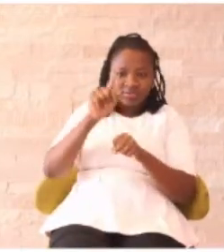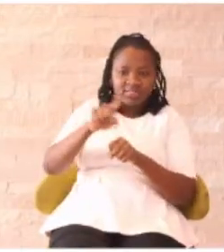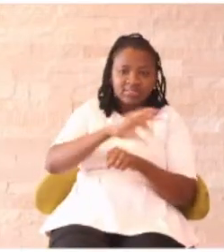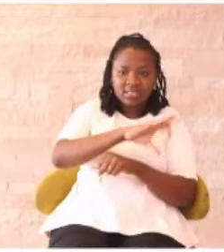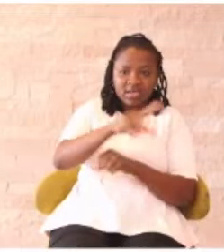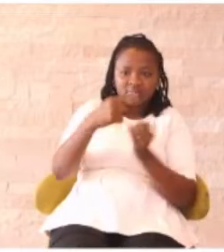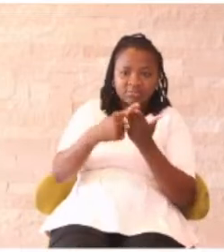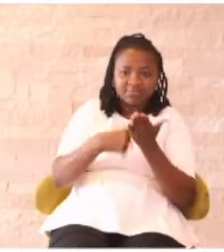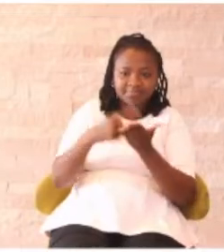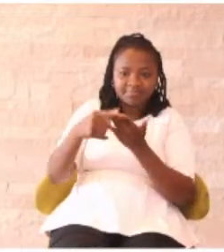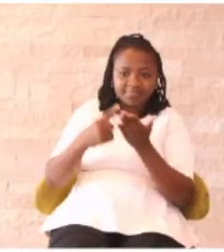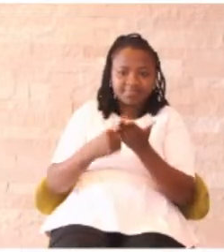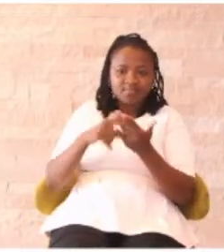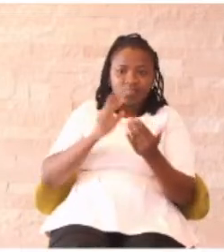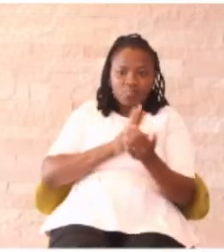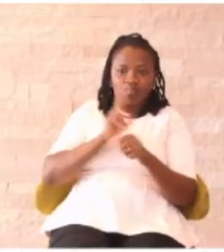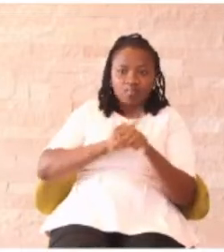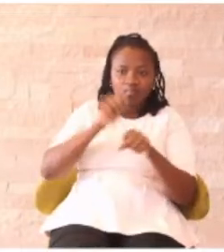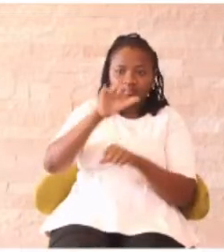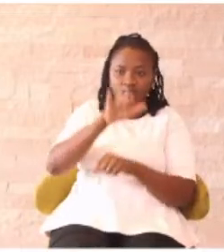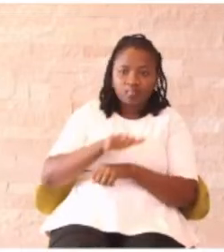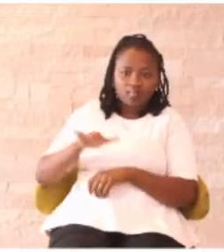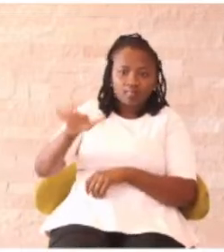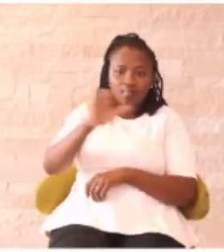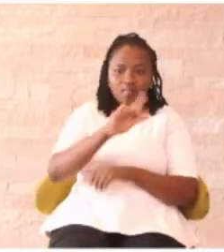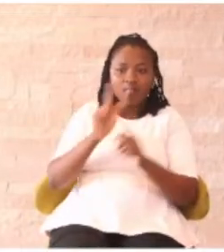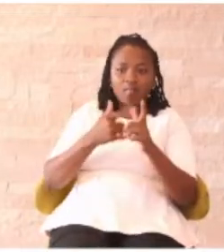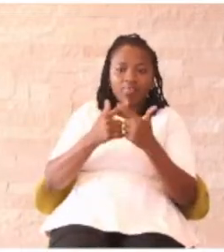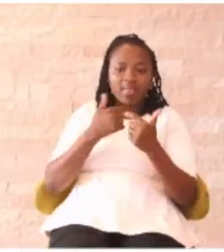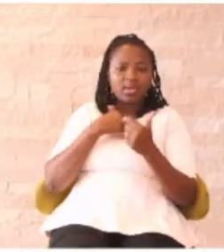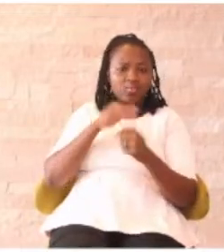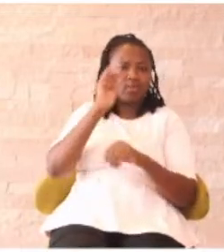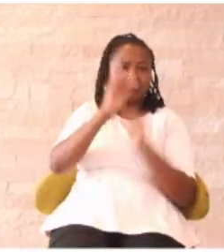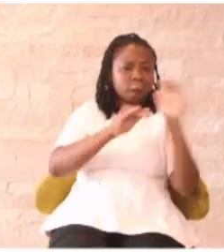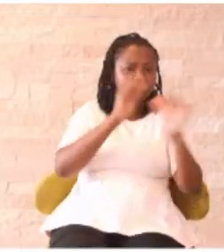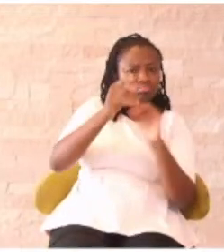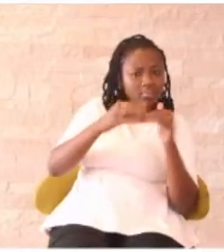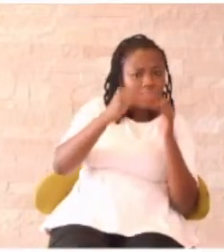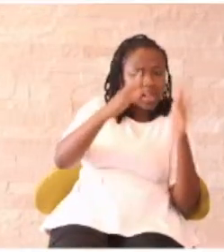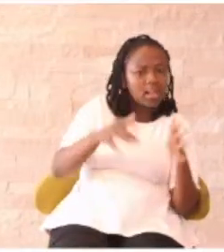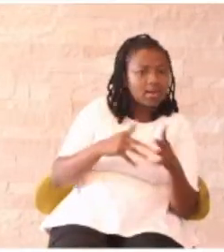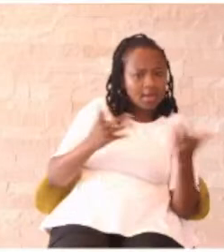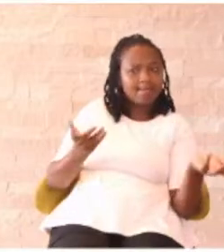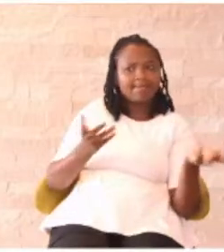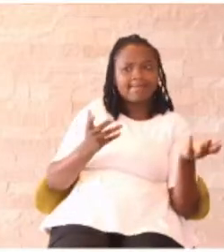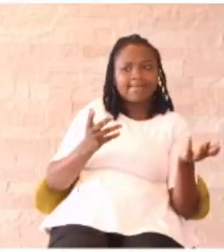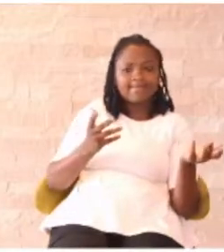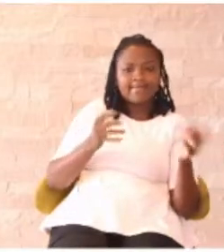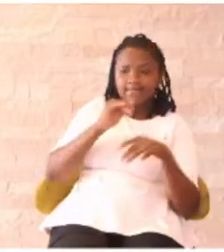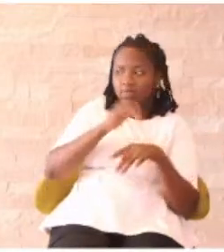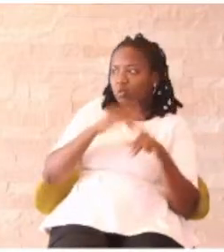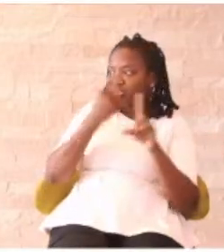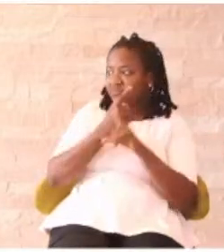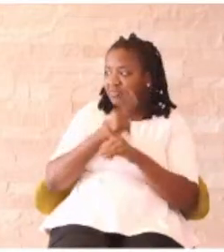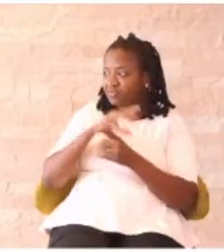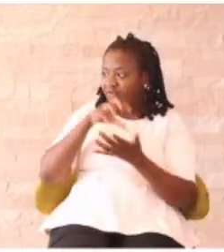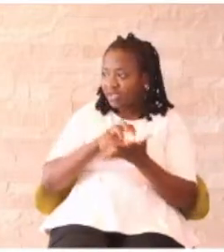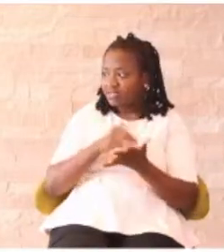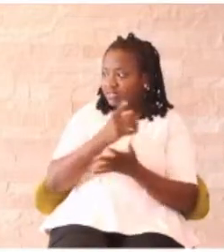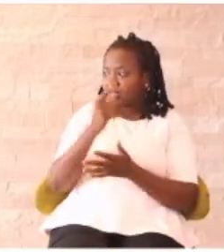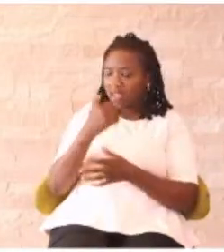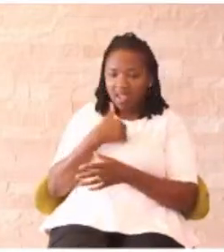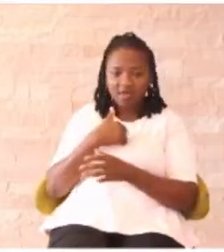the women utilize those spaces to hold the leaders accountable on the cases that have been